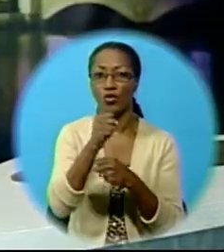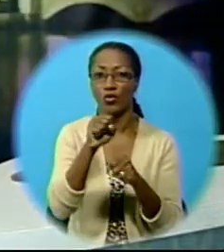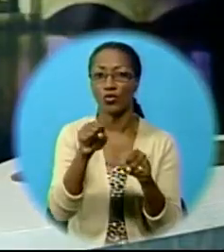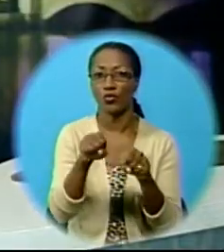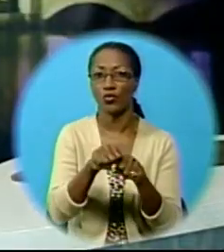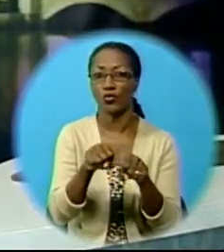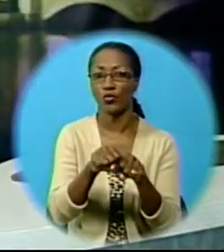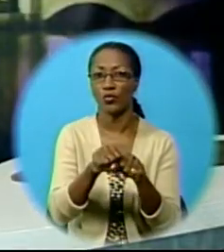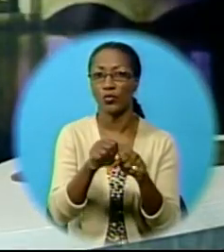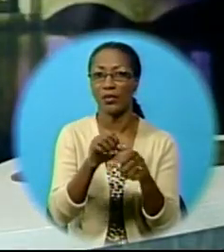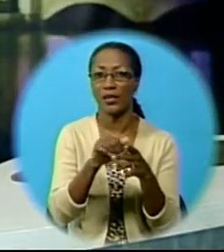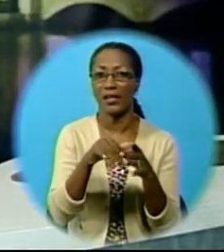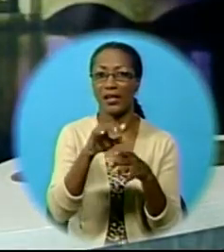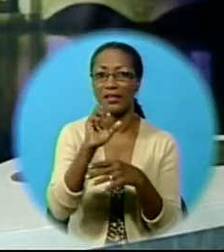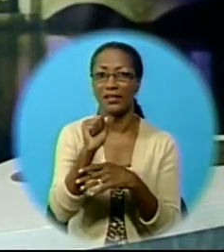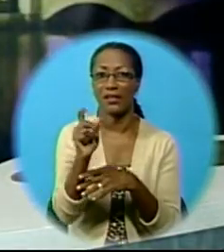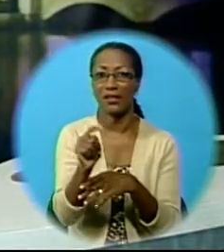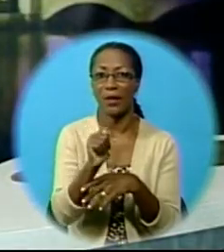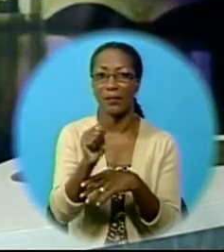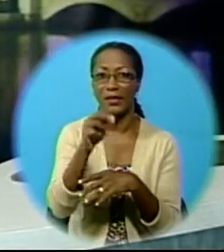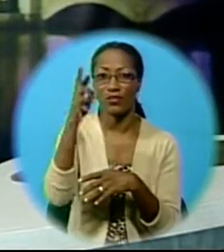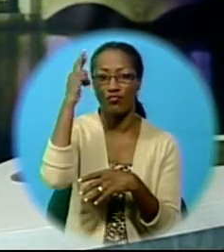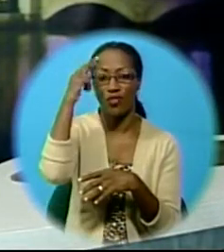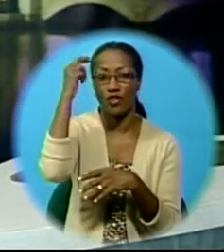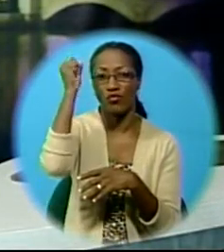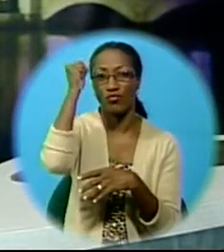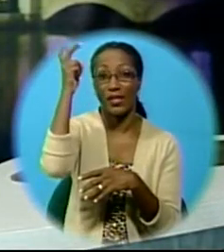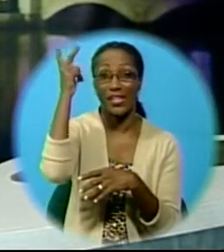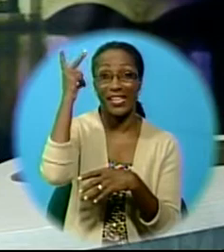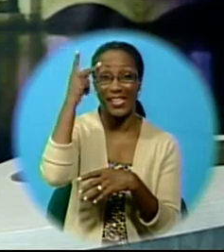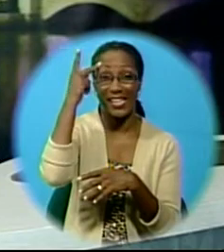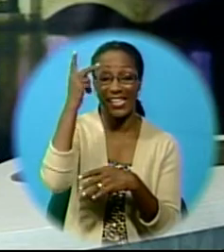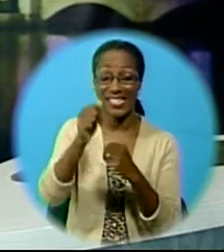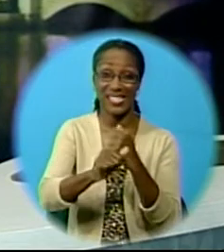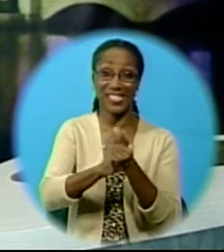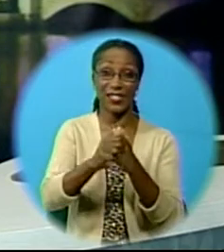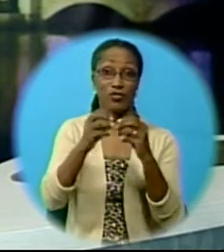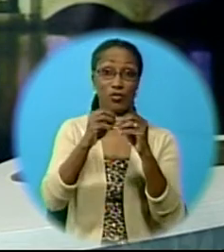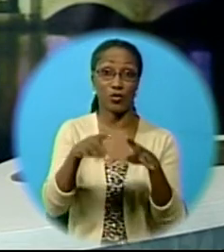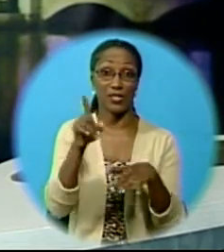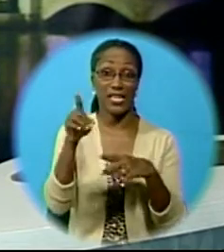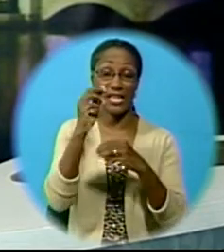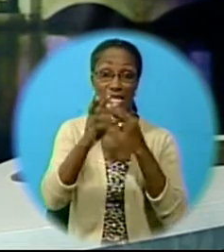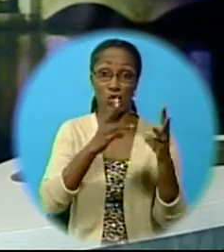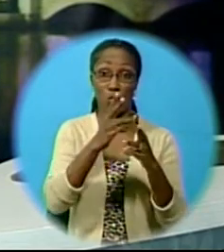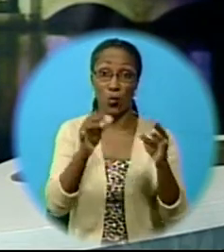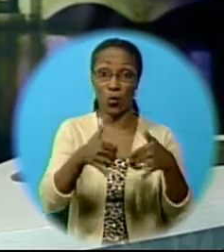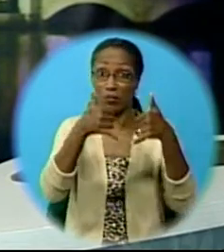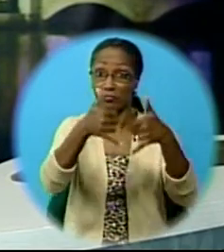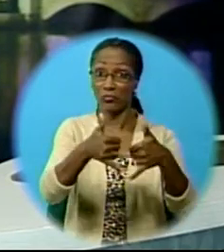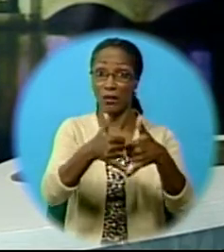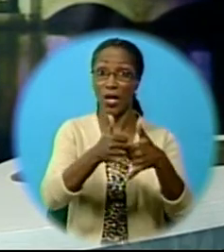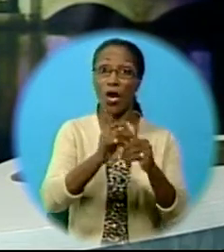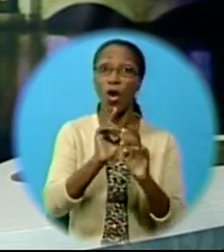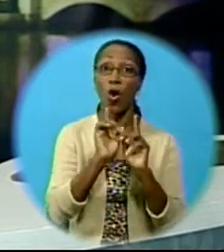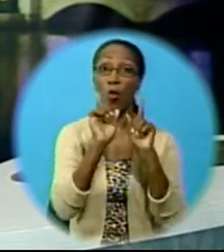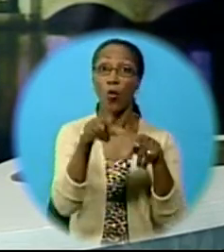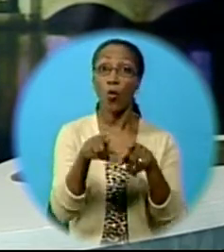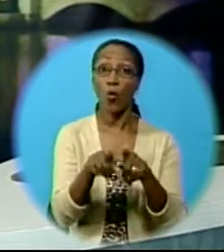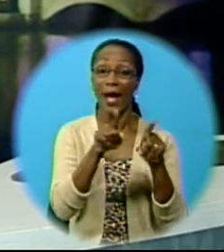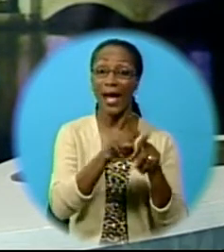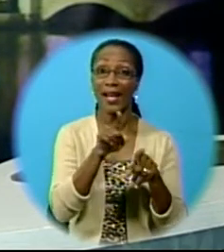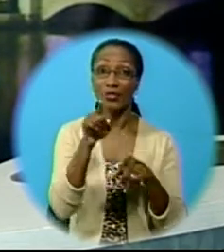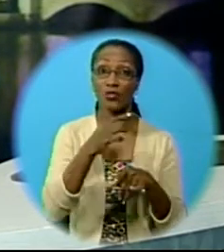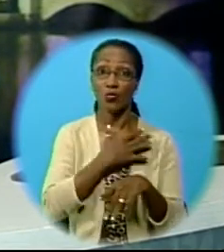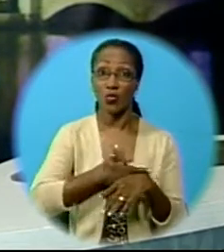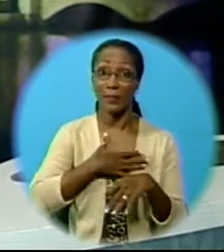Ronald Suki King is in danger of losing his World Go As You Please crown, a title he has held for the last 23